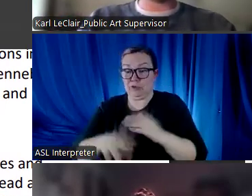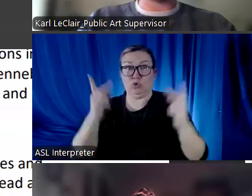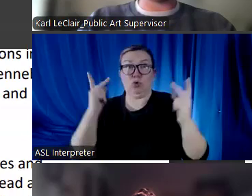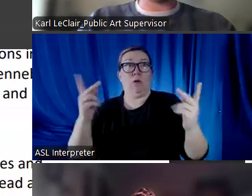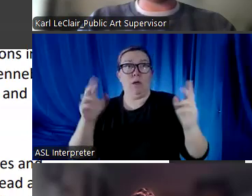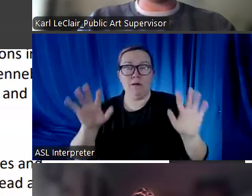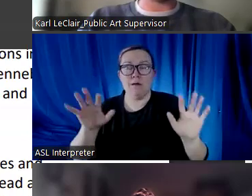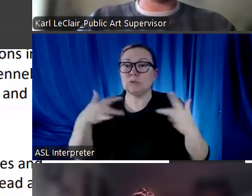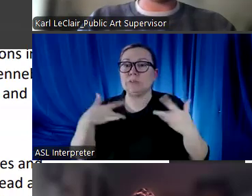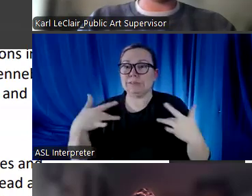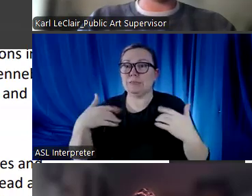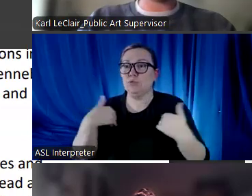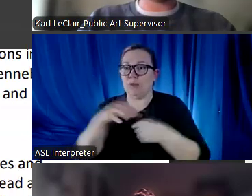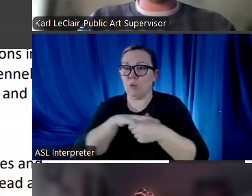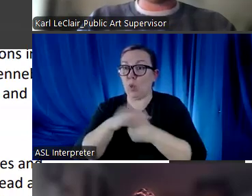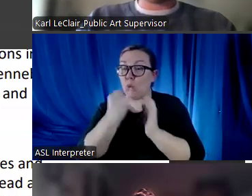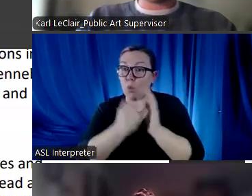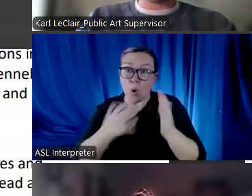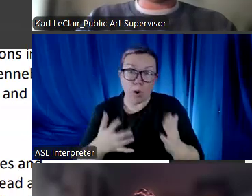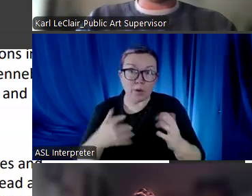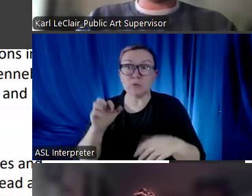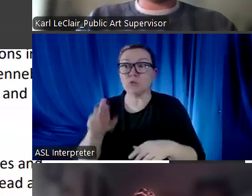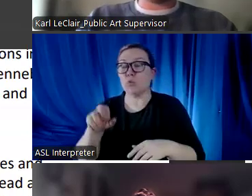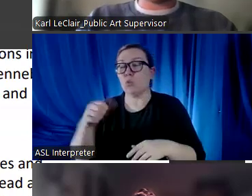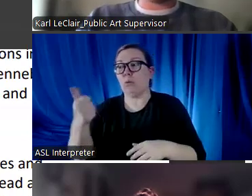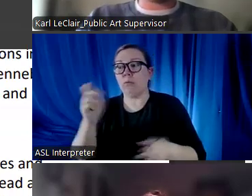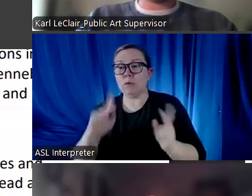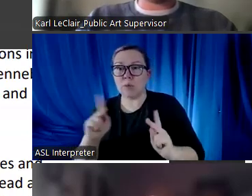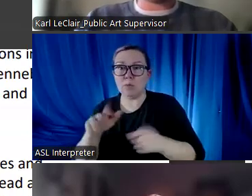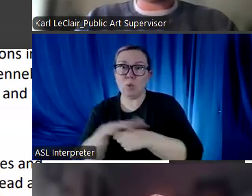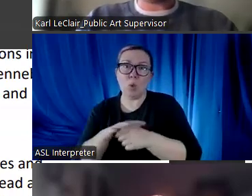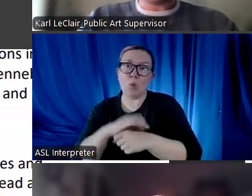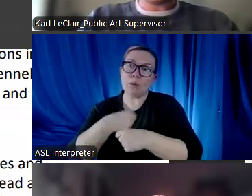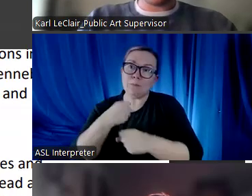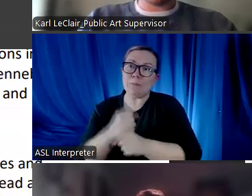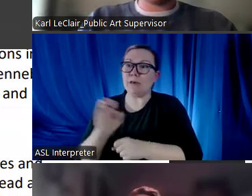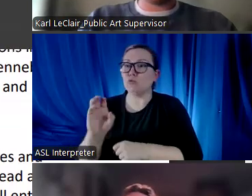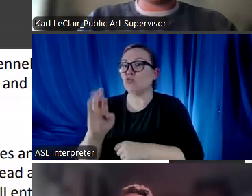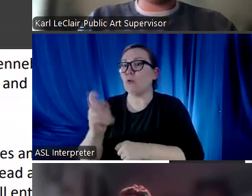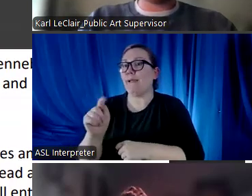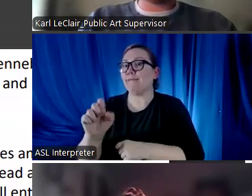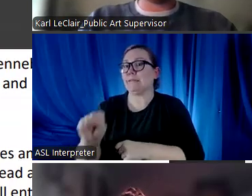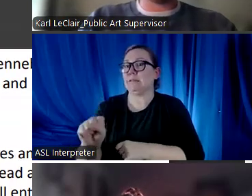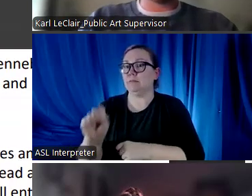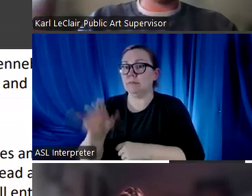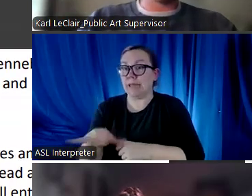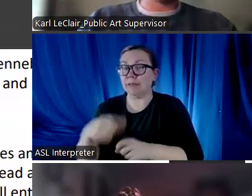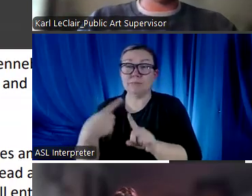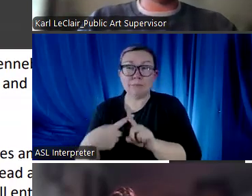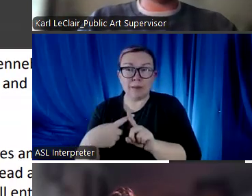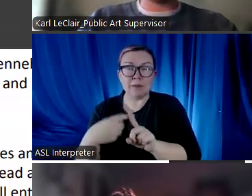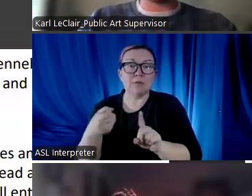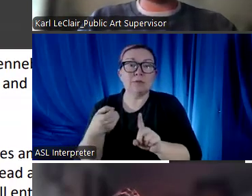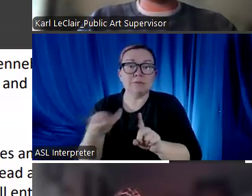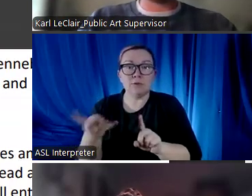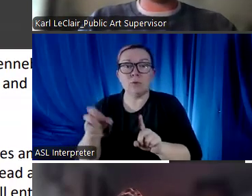typically feature local artists or artisans, locally made crafts. And then we have a couple of